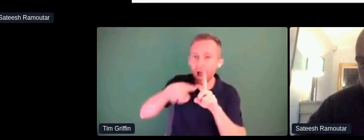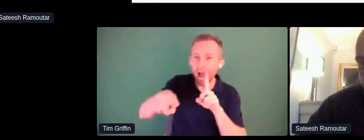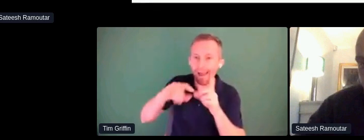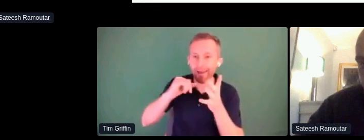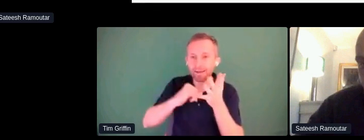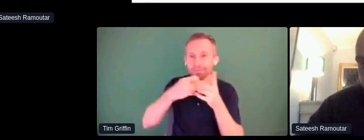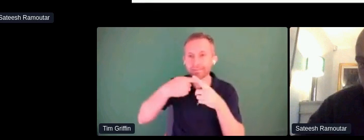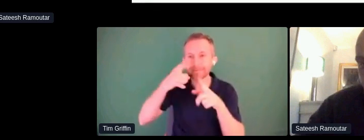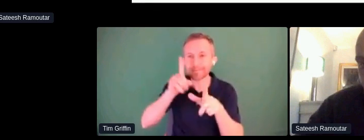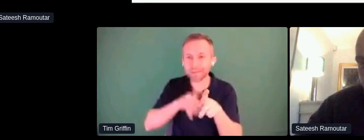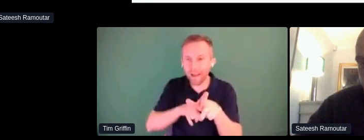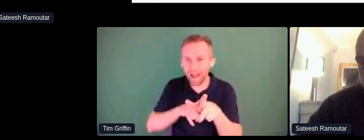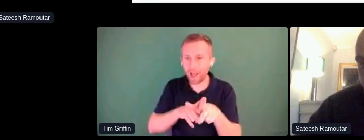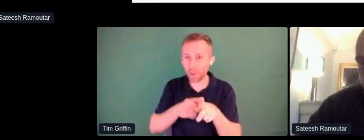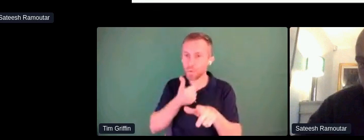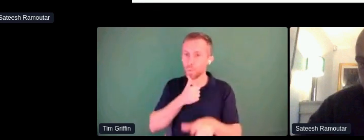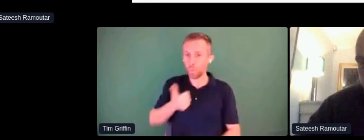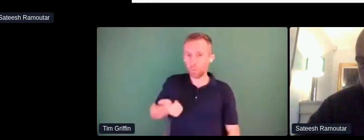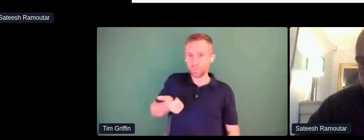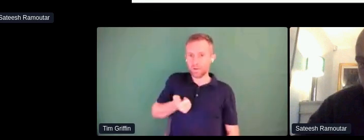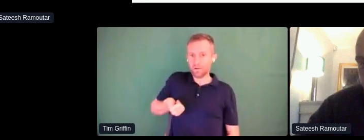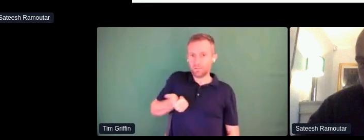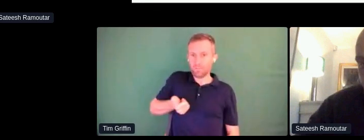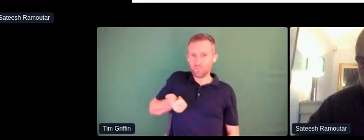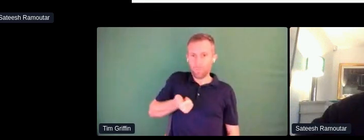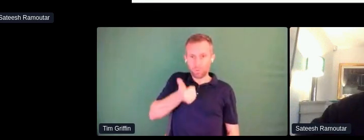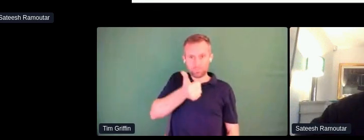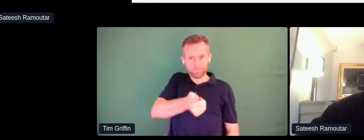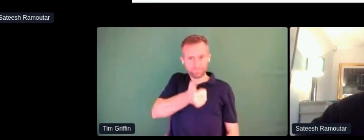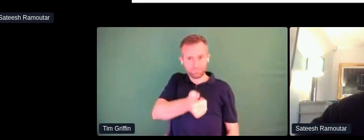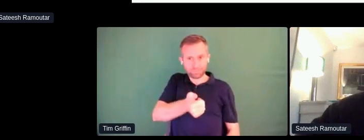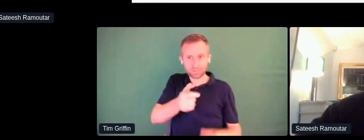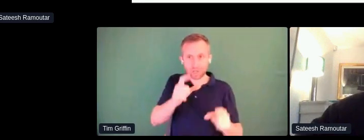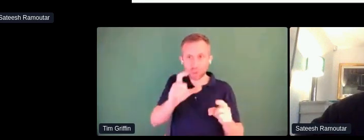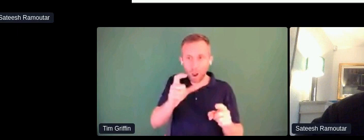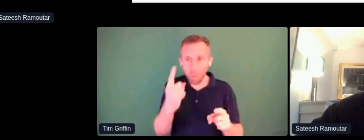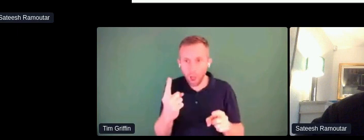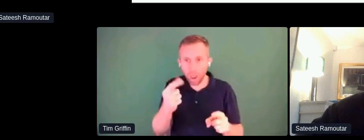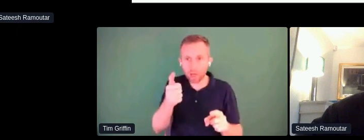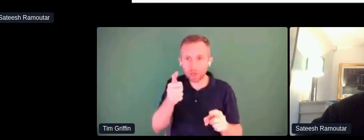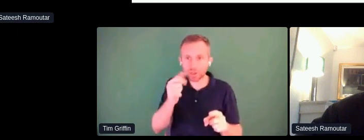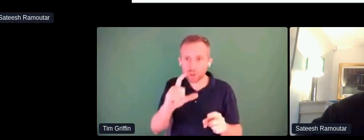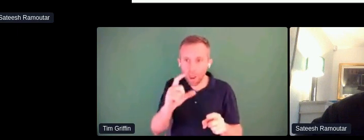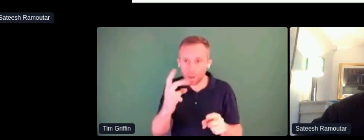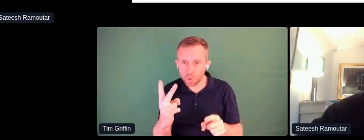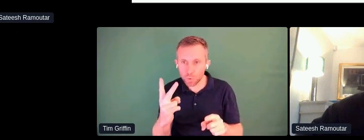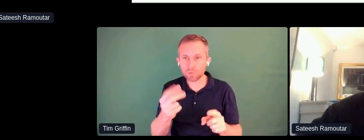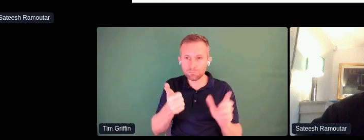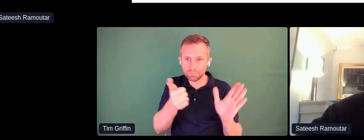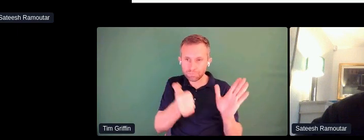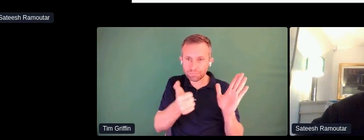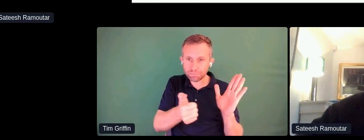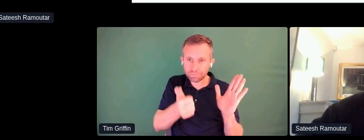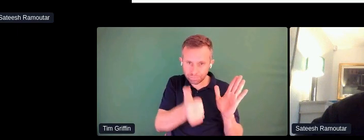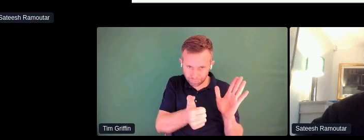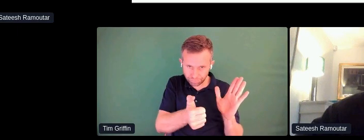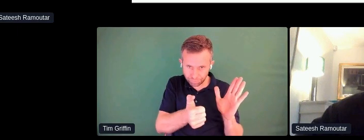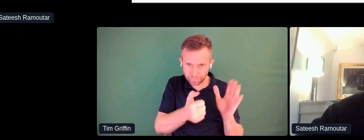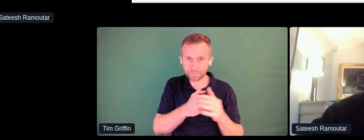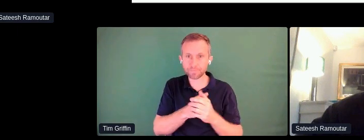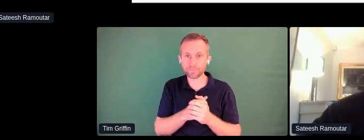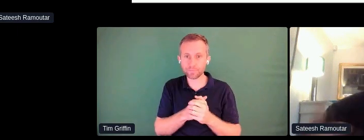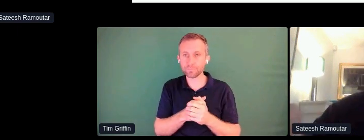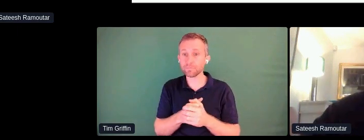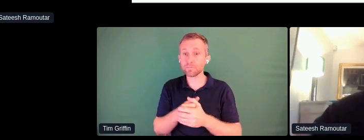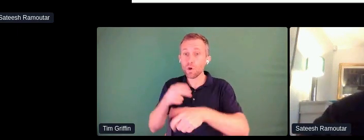accessed it through his remote control. And for any services he needed, for example, medical services, he would go down to the local